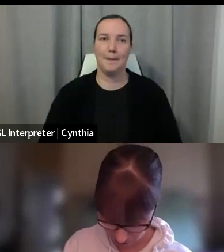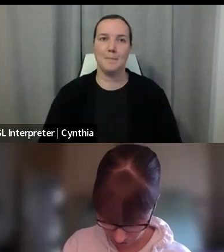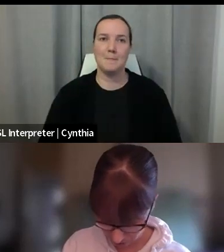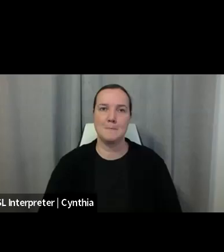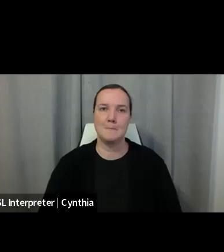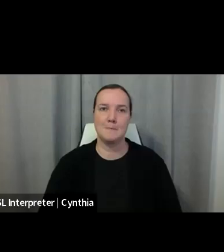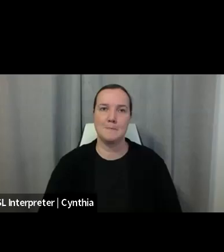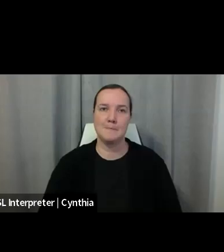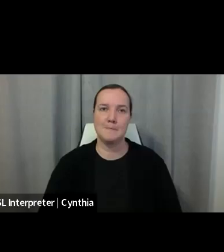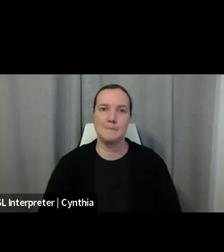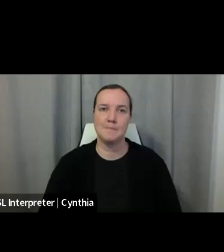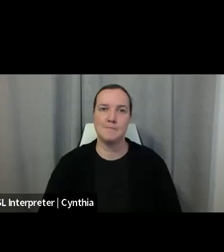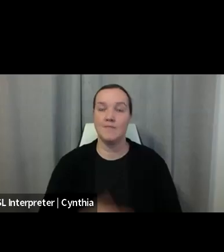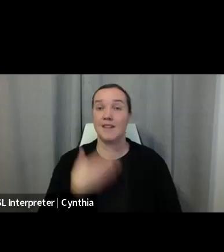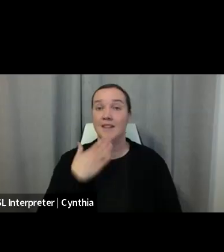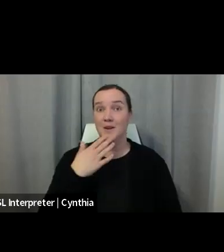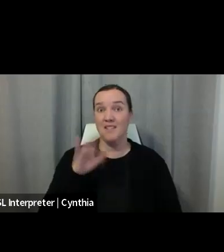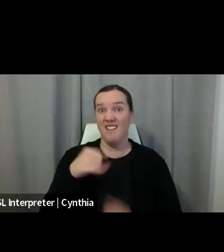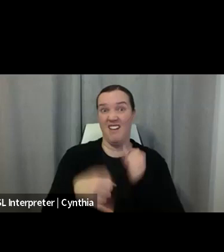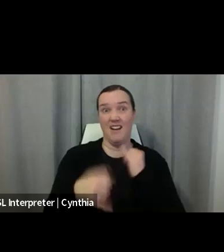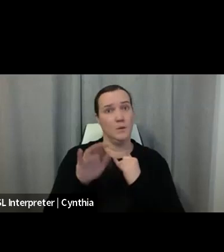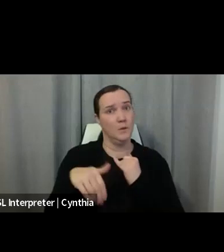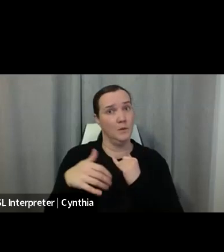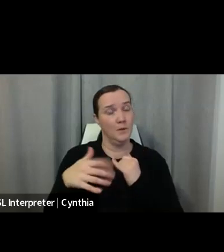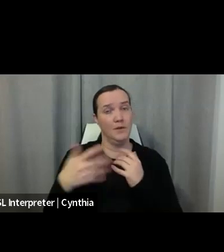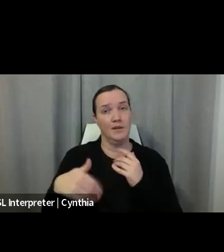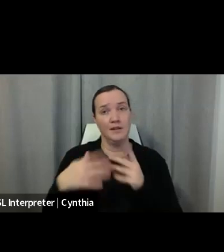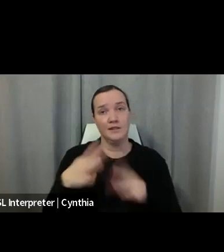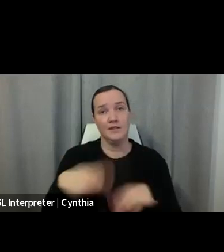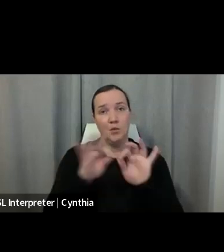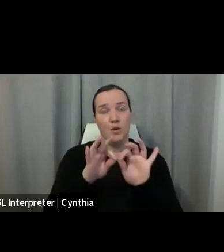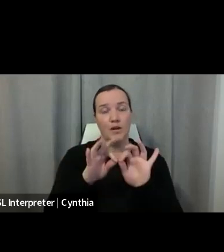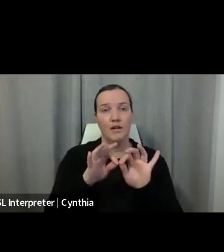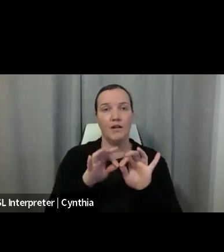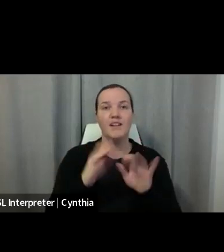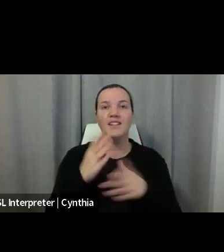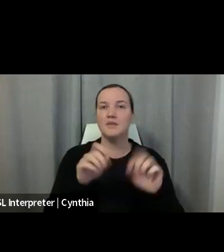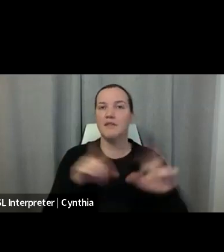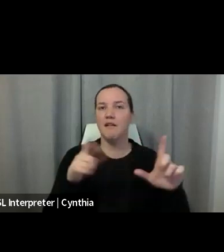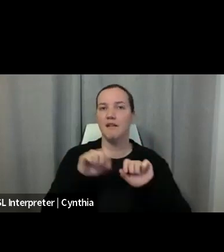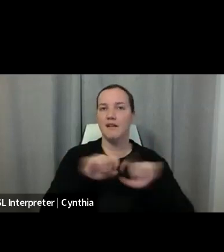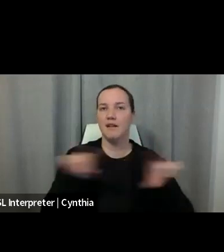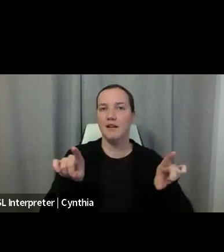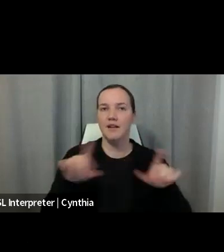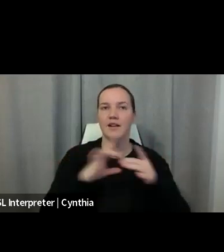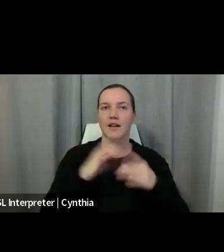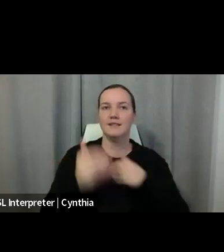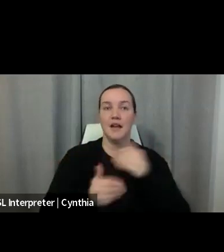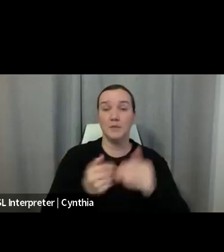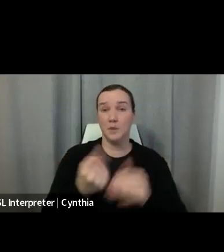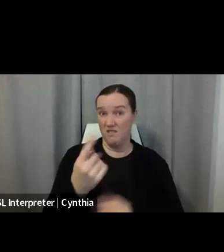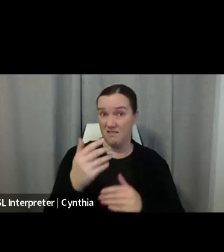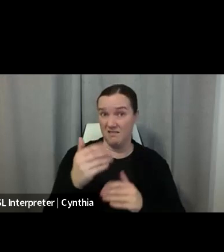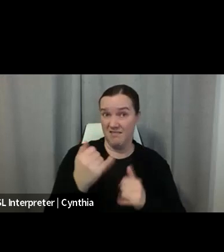Thank you for those, Valerie. And that last one you said is such an important piece in even that you saw, I sent you some slides that had some steps. And one of the steps at the